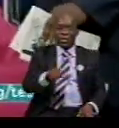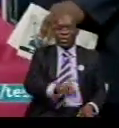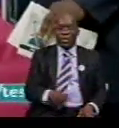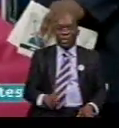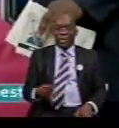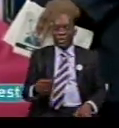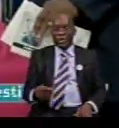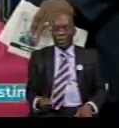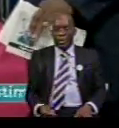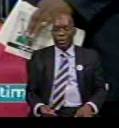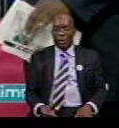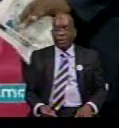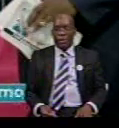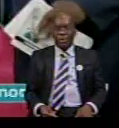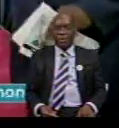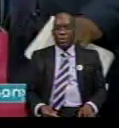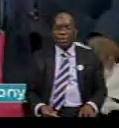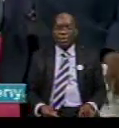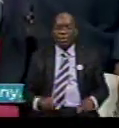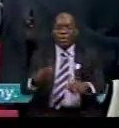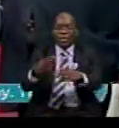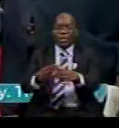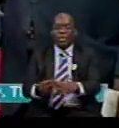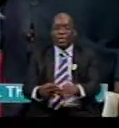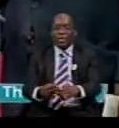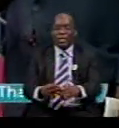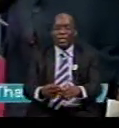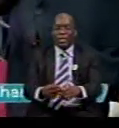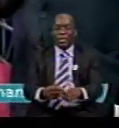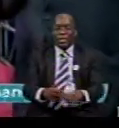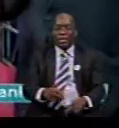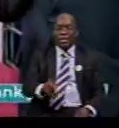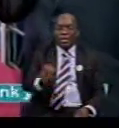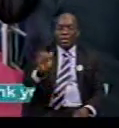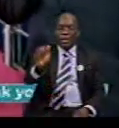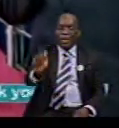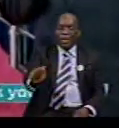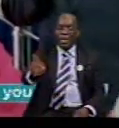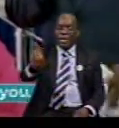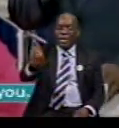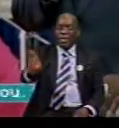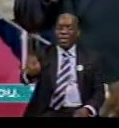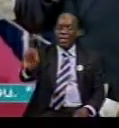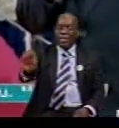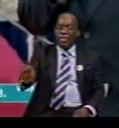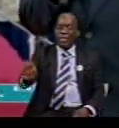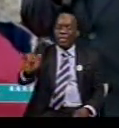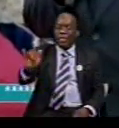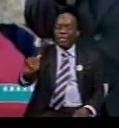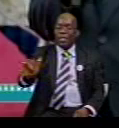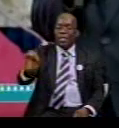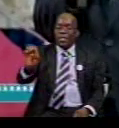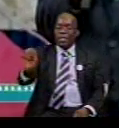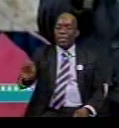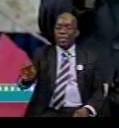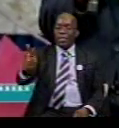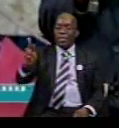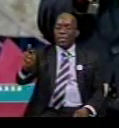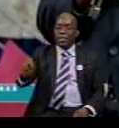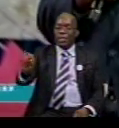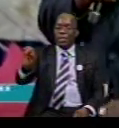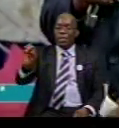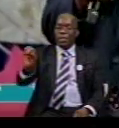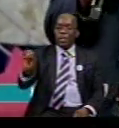yin. Okay. Oruko mi ni Adeyemo Adewumi. Lati bullet. Lati ilu ifosun.